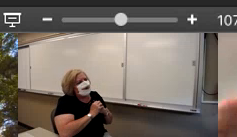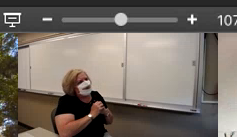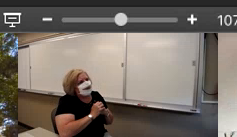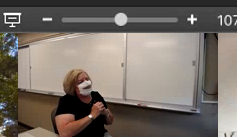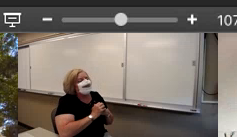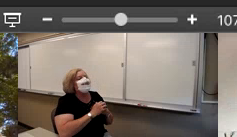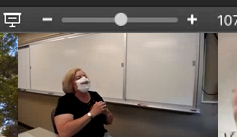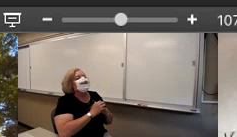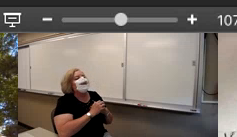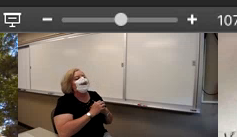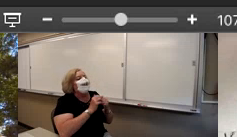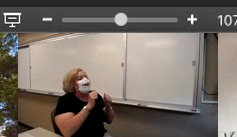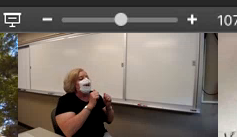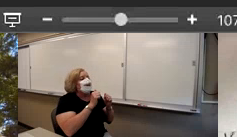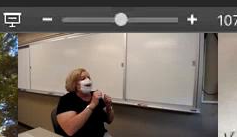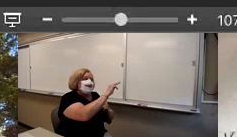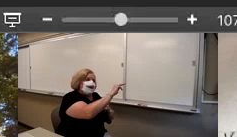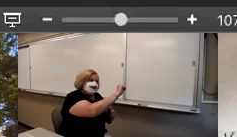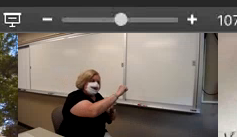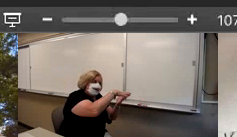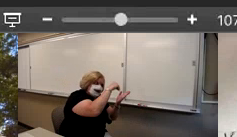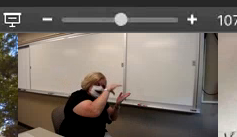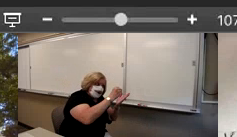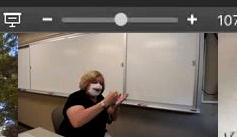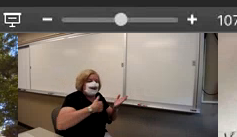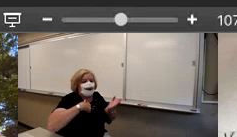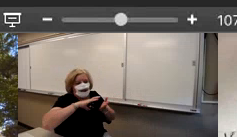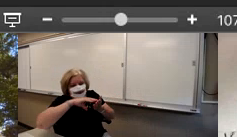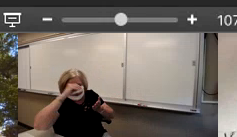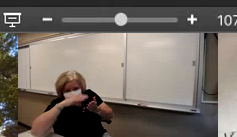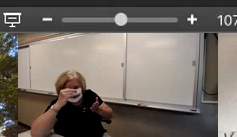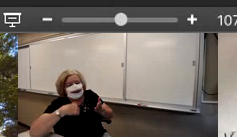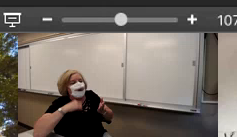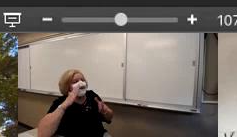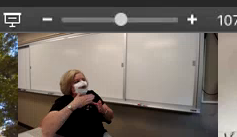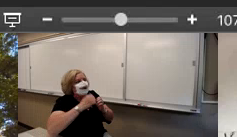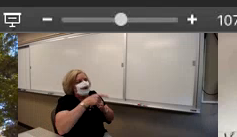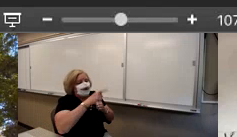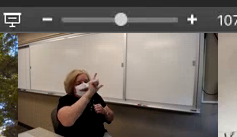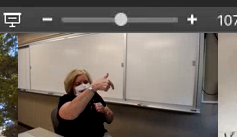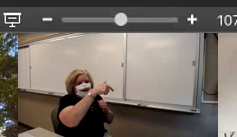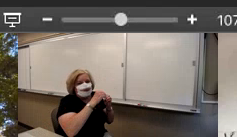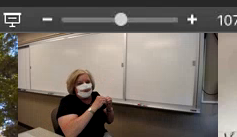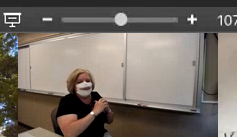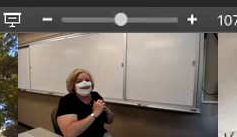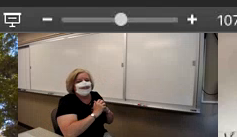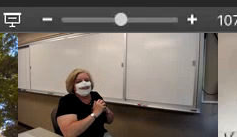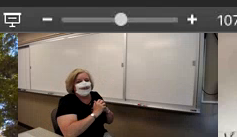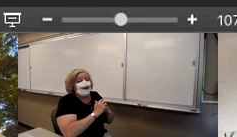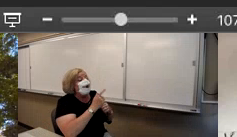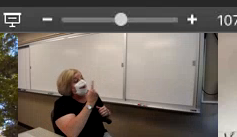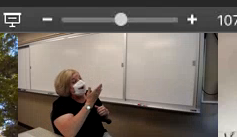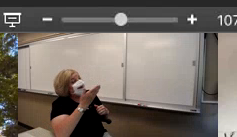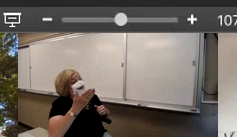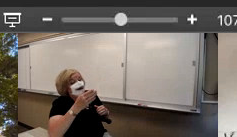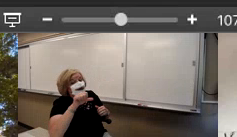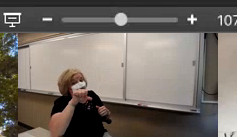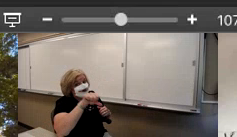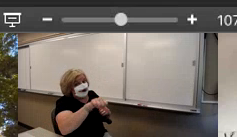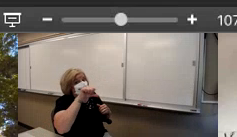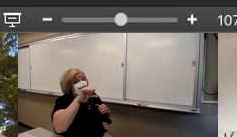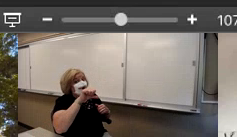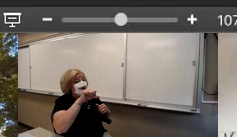as Microsoft and I'm learning more stuff, I'll be sure to share this on. One feature I do like is that turn on live captions. So